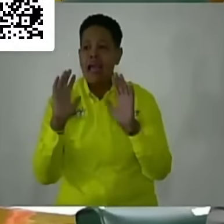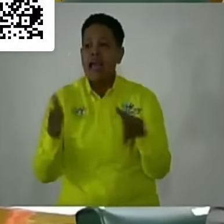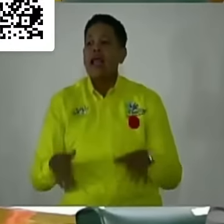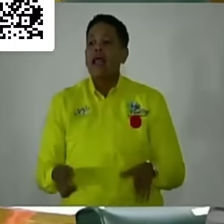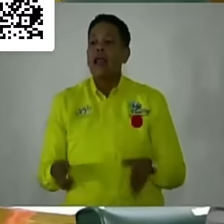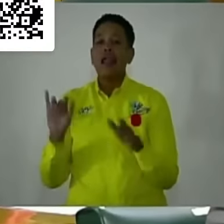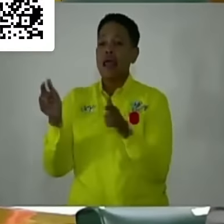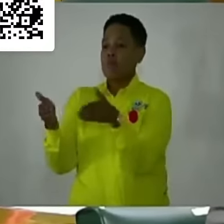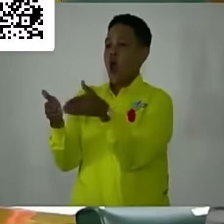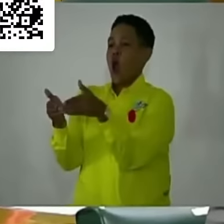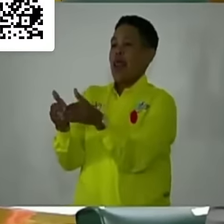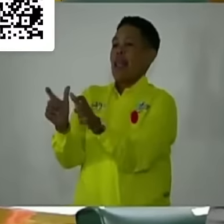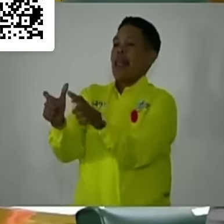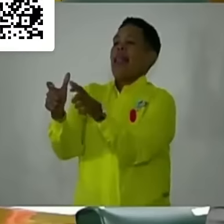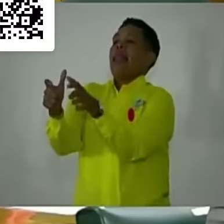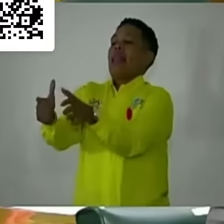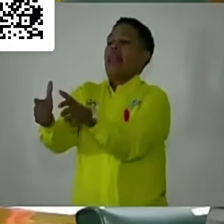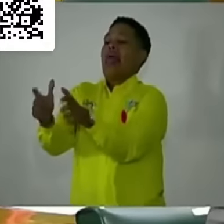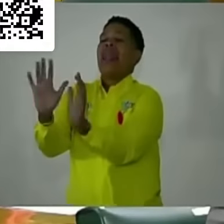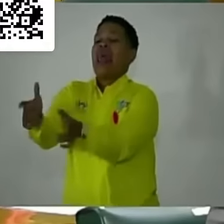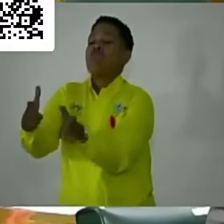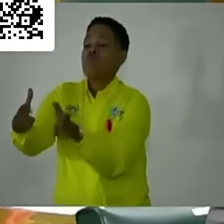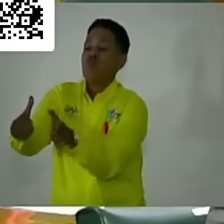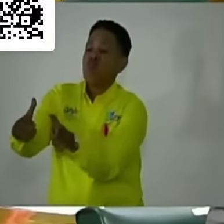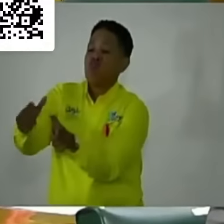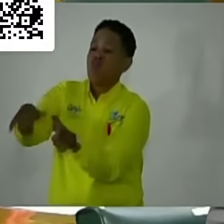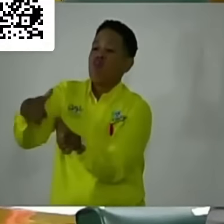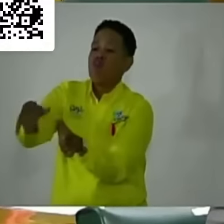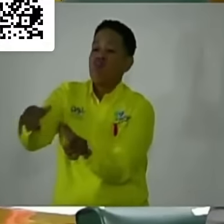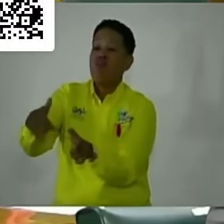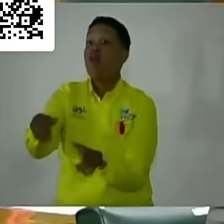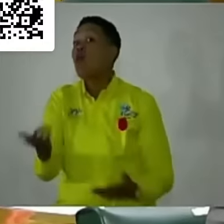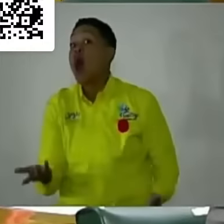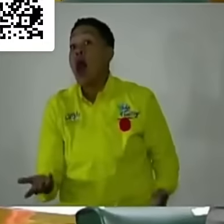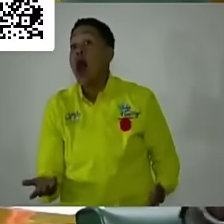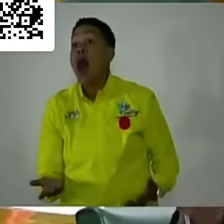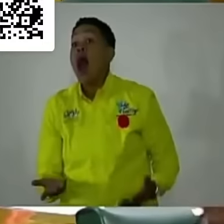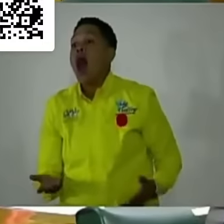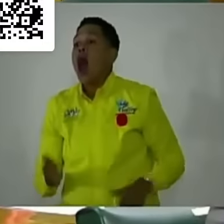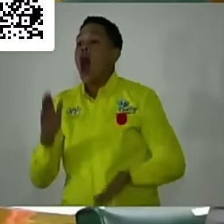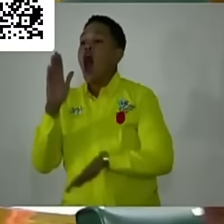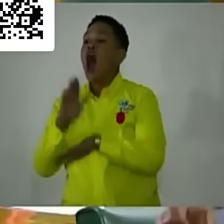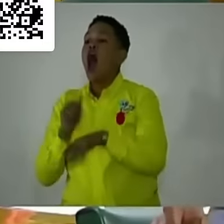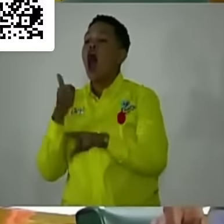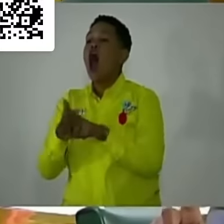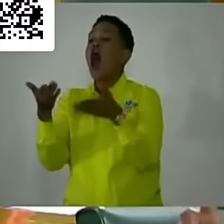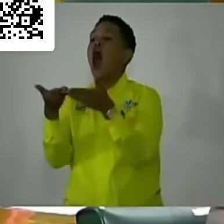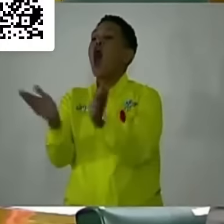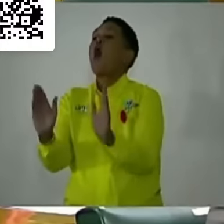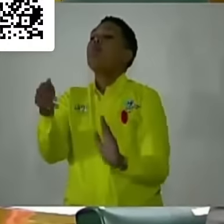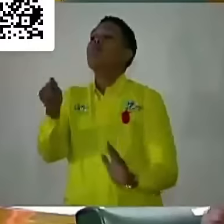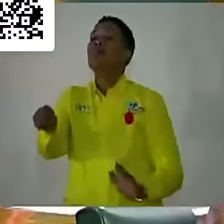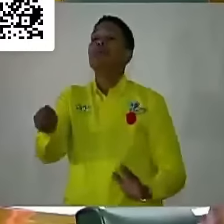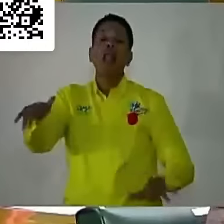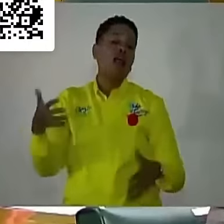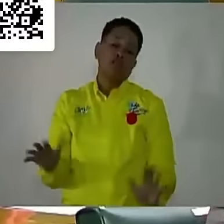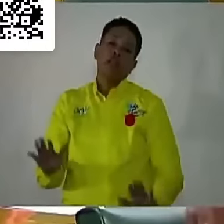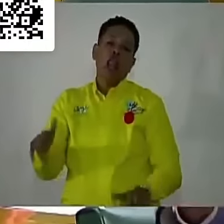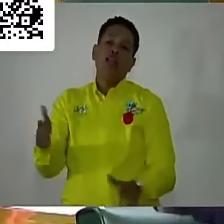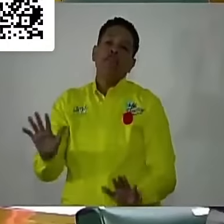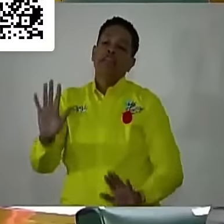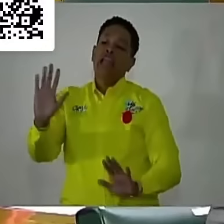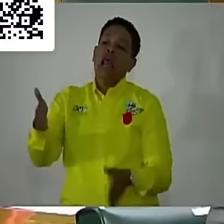corner of the mined out pit. And they call it an open pit. They haven't finished it